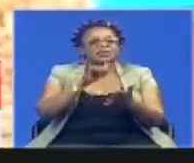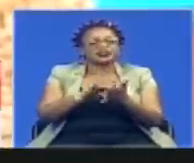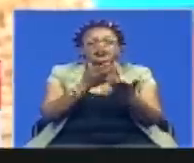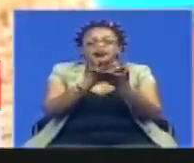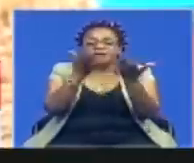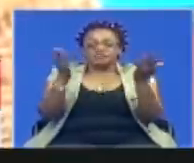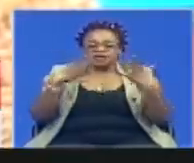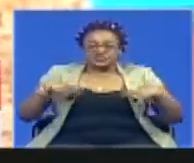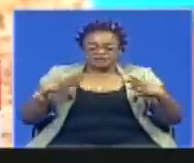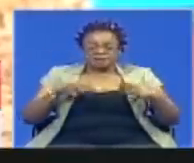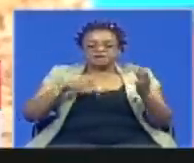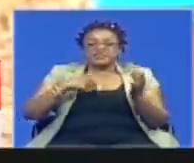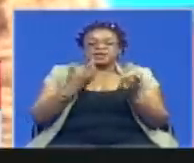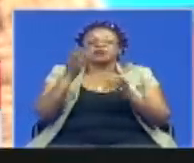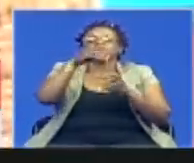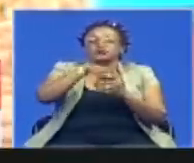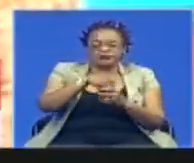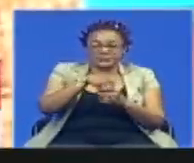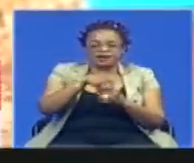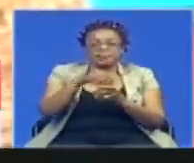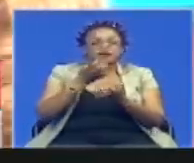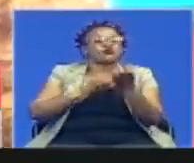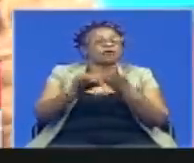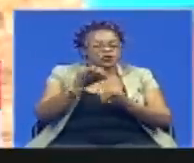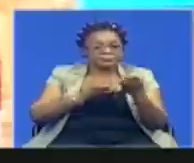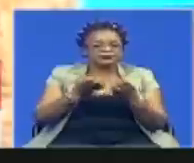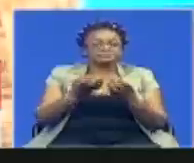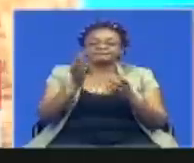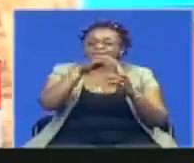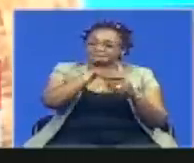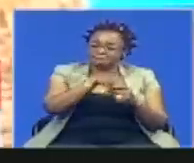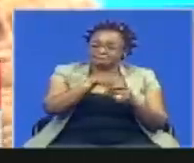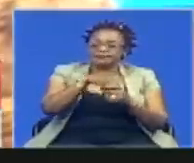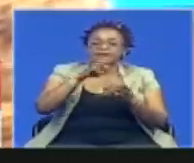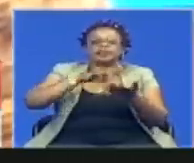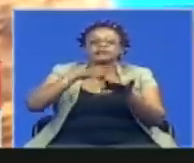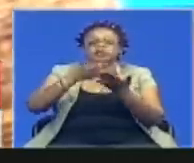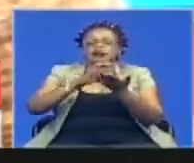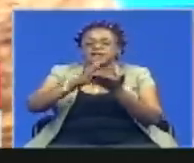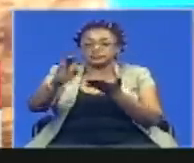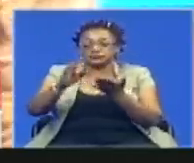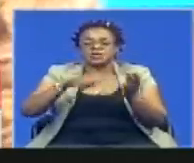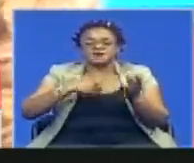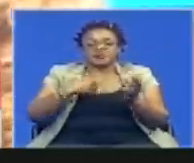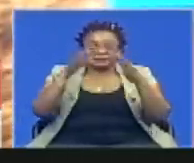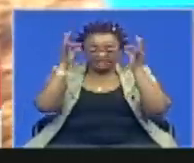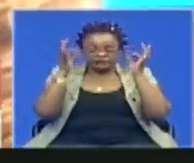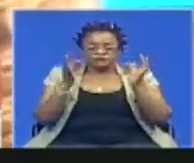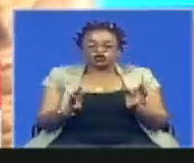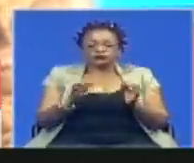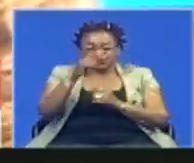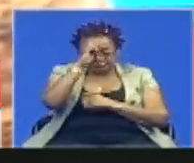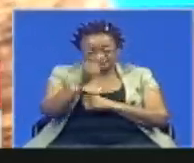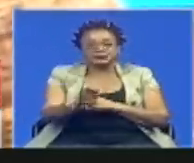citizen feels included right. in the economy, feels included in resource allocation, and feels like their decisions are